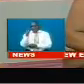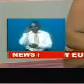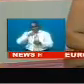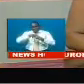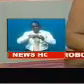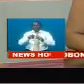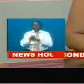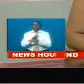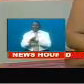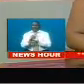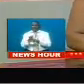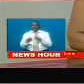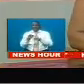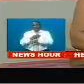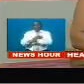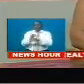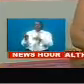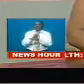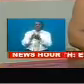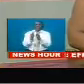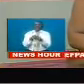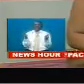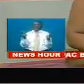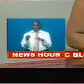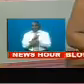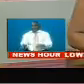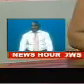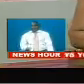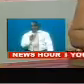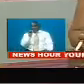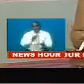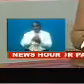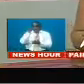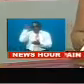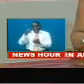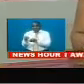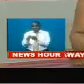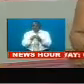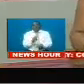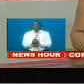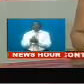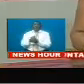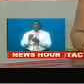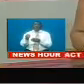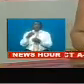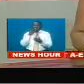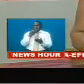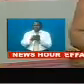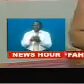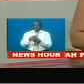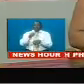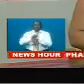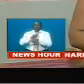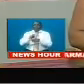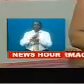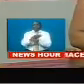$200,000 for starters to turn their business into a large-scale enterprise. The idea behind the meeting is to help workable business plans